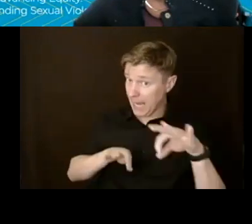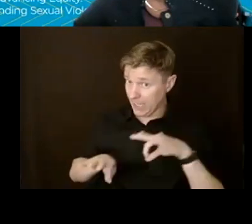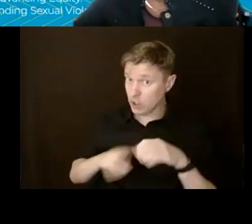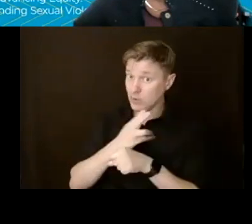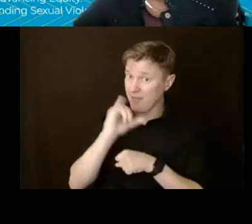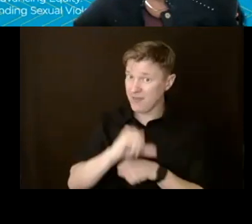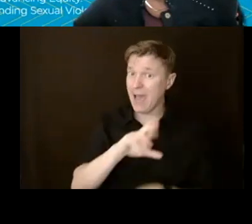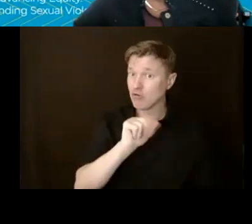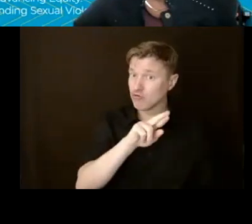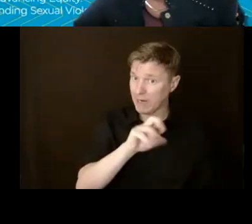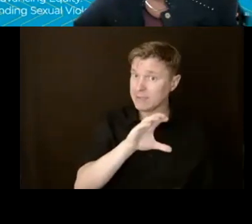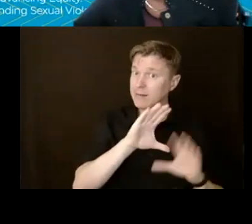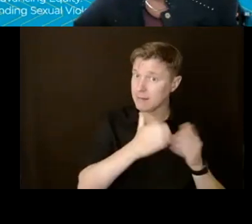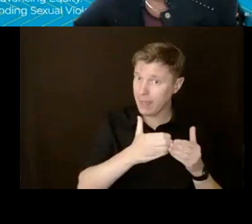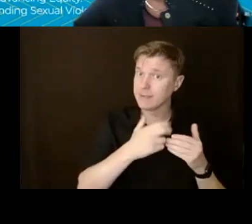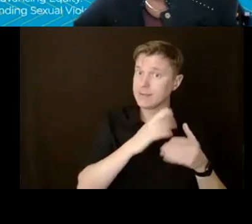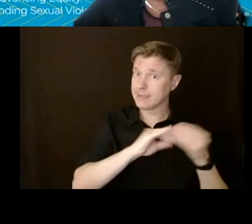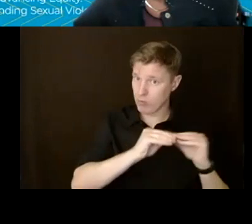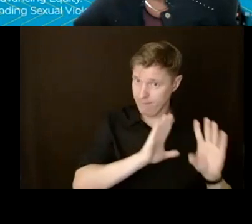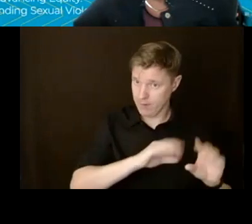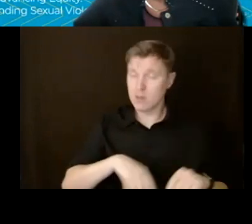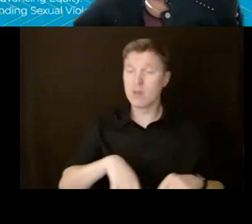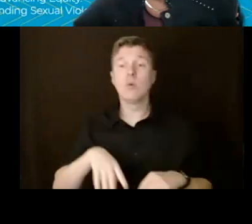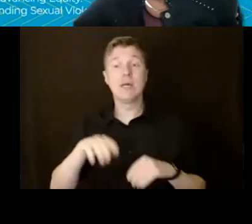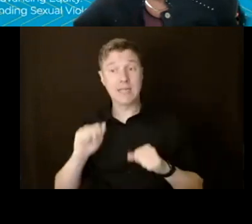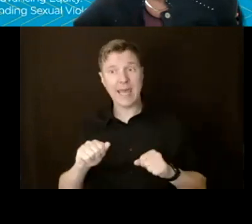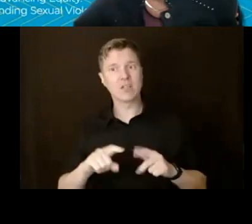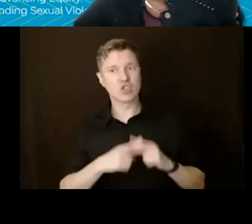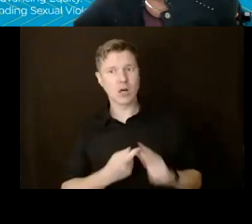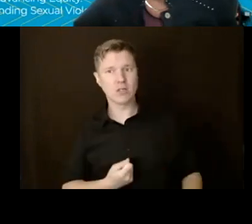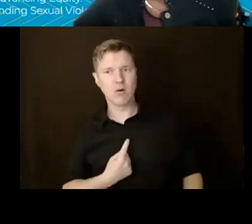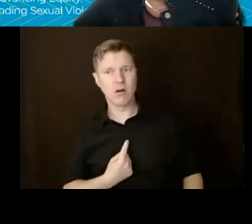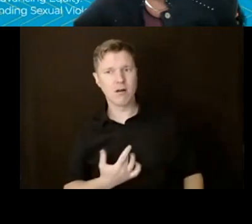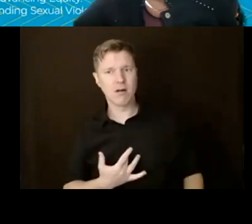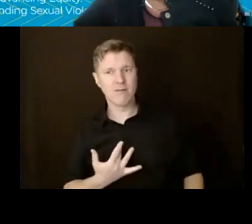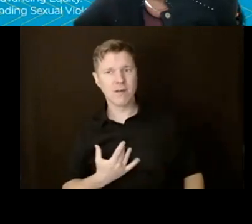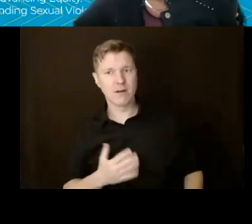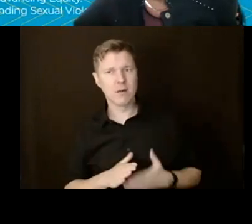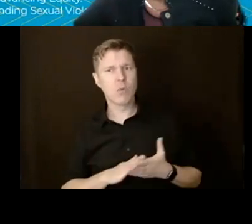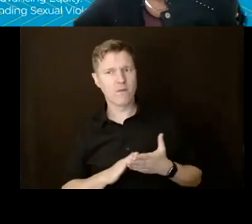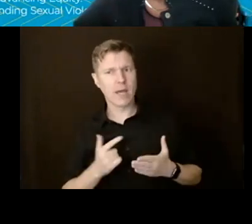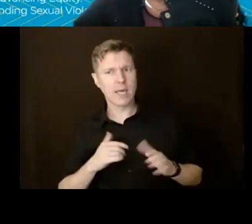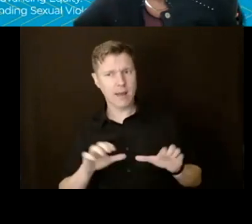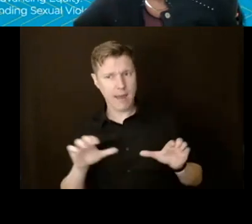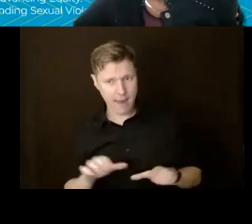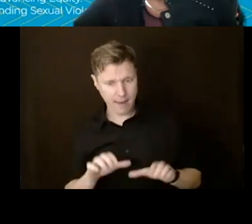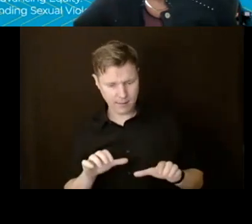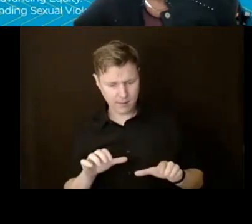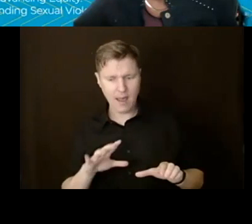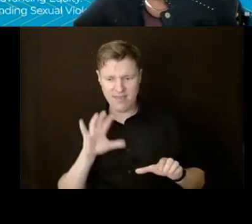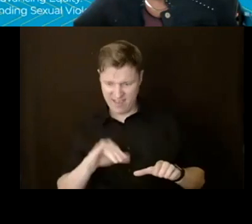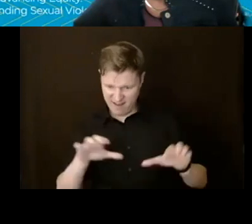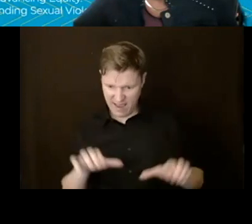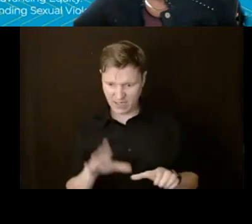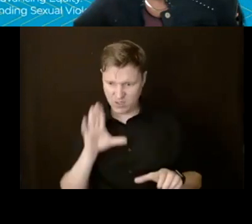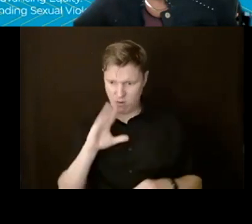talked about in that framework. We can actually feel motivated to take an action, know that it will have impact and power, and that it wasn't